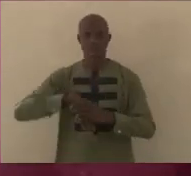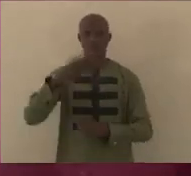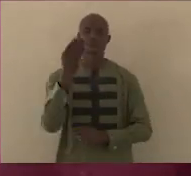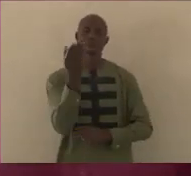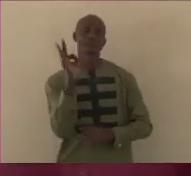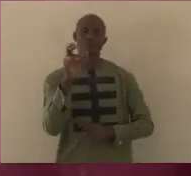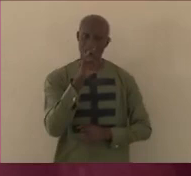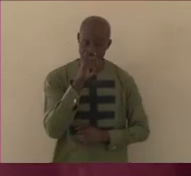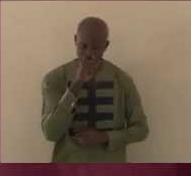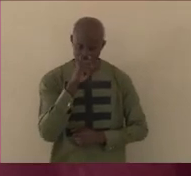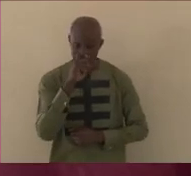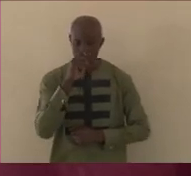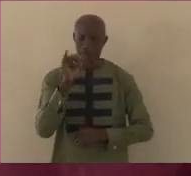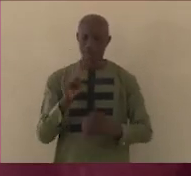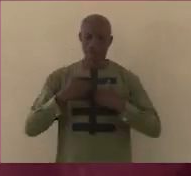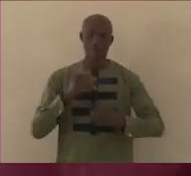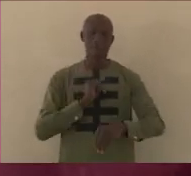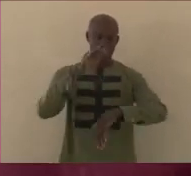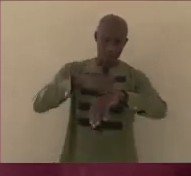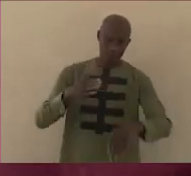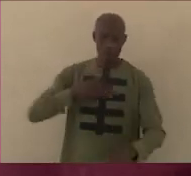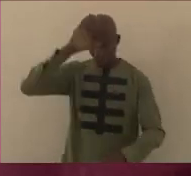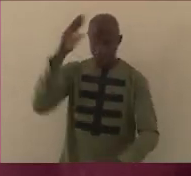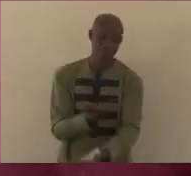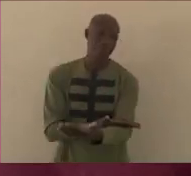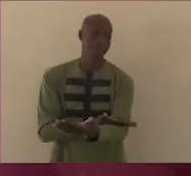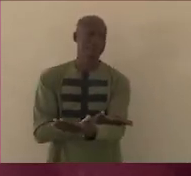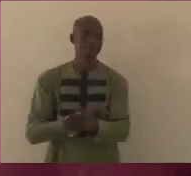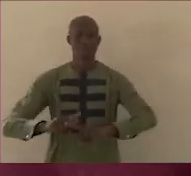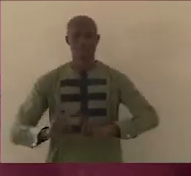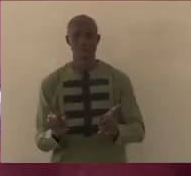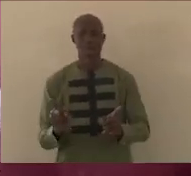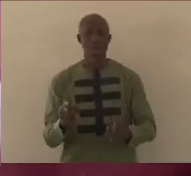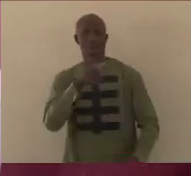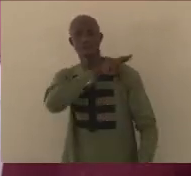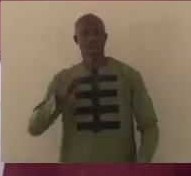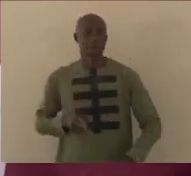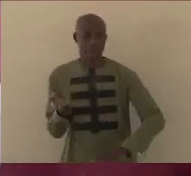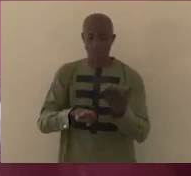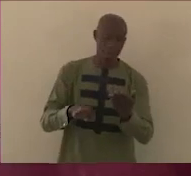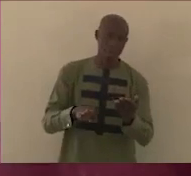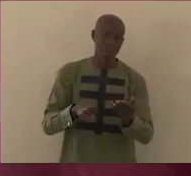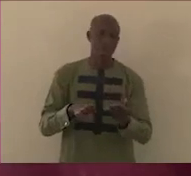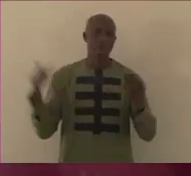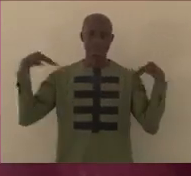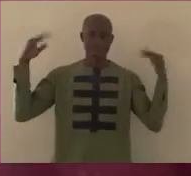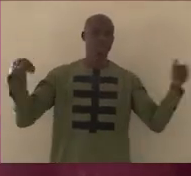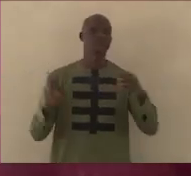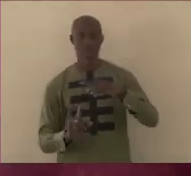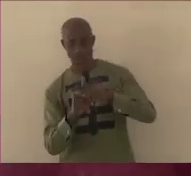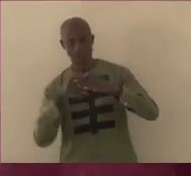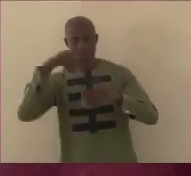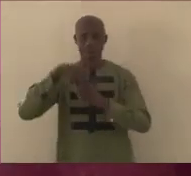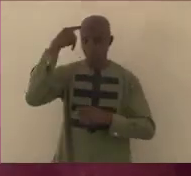"Out of Egypt have I called my son." But when Herod died, behold, an angel of the